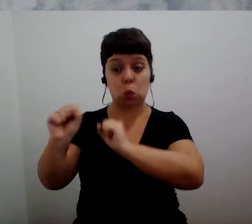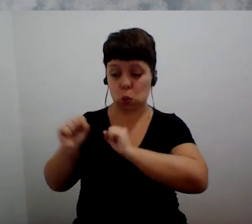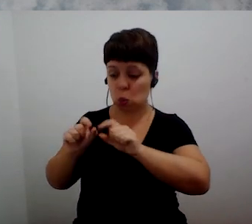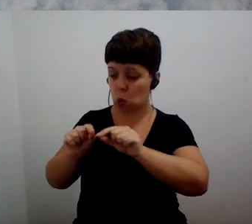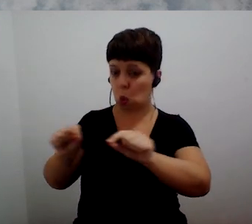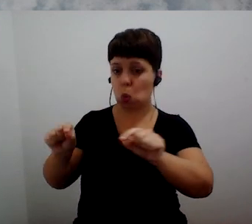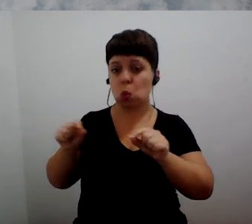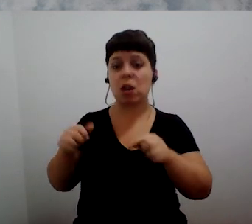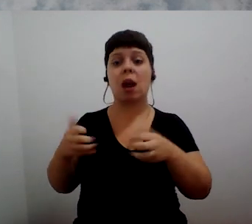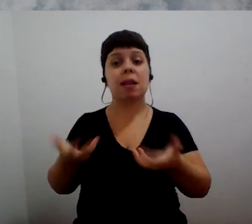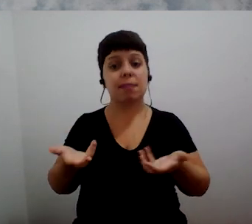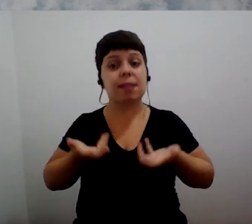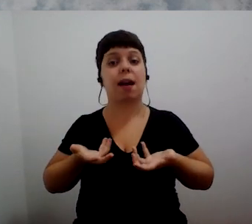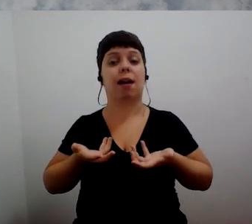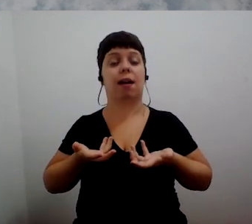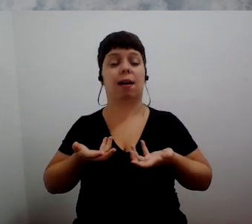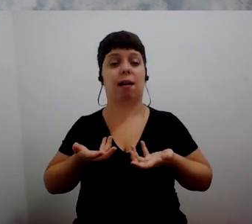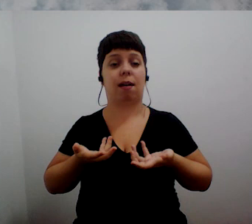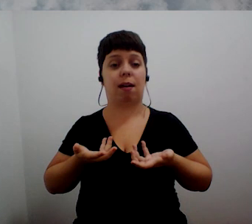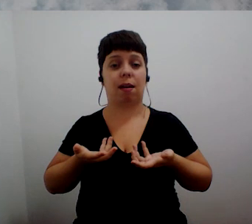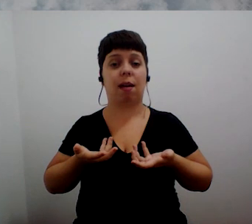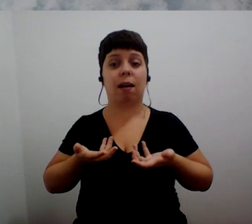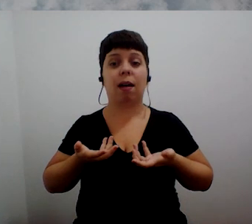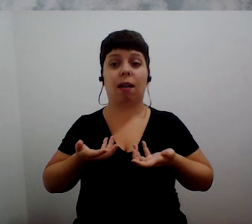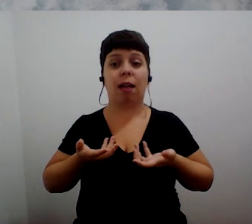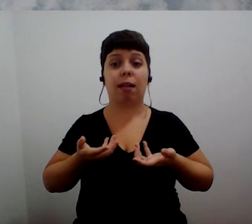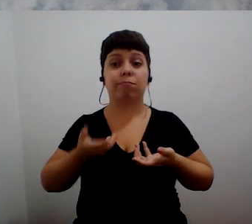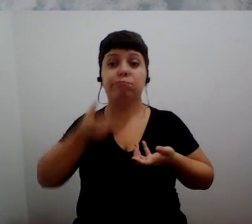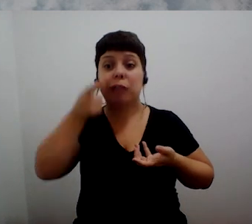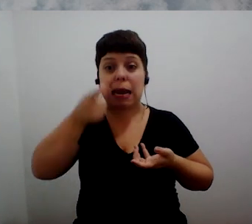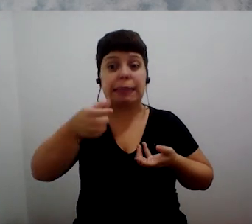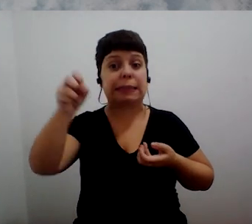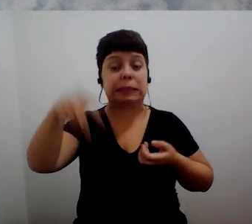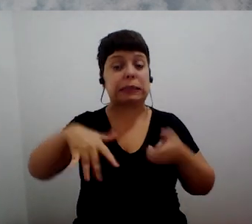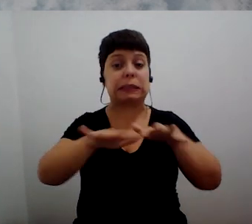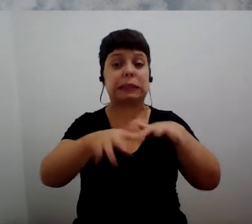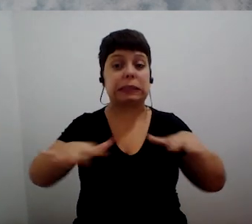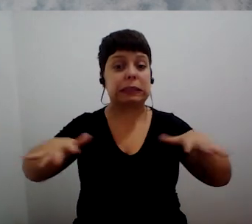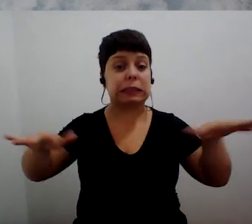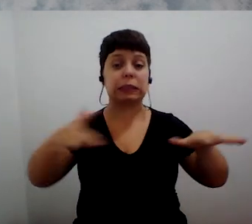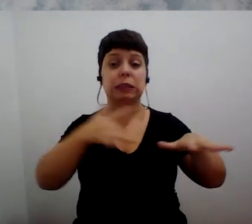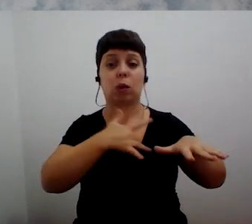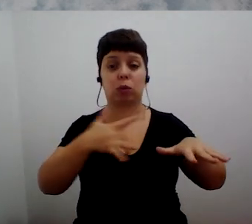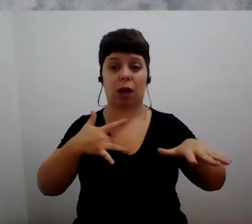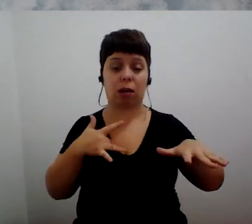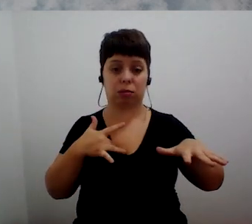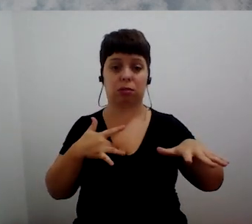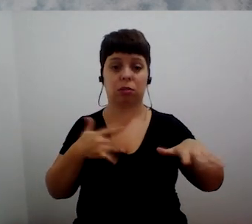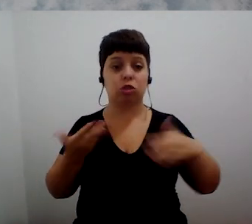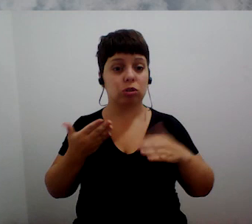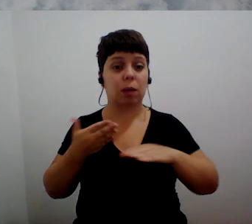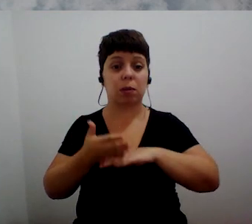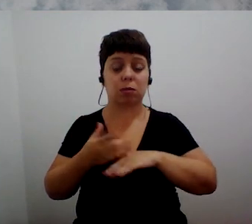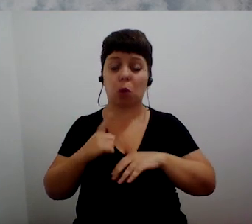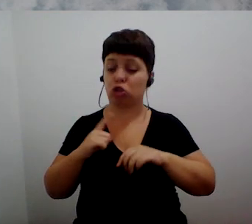the health of the oceans, as I said, and we want to be part of this. We have all initiative, a lot of initiatives